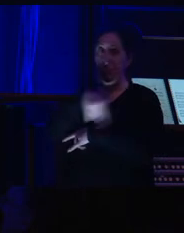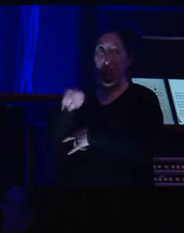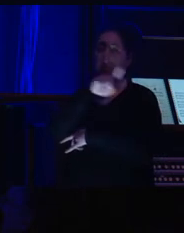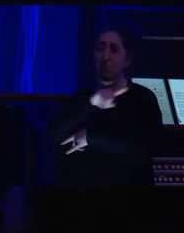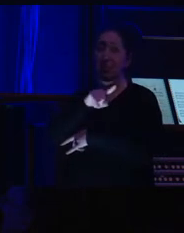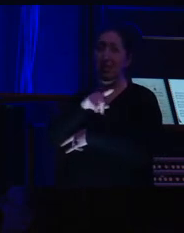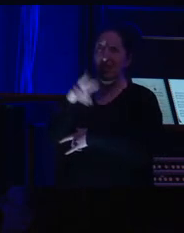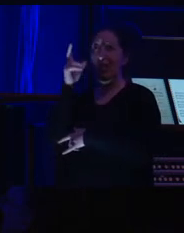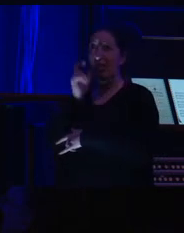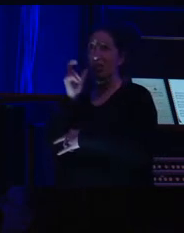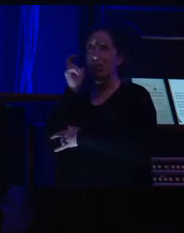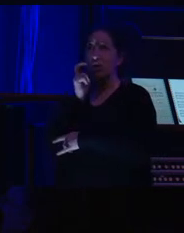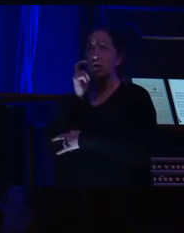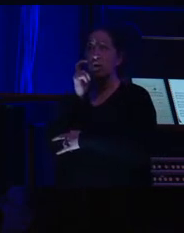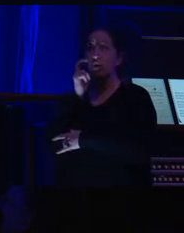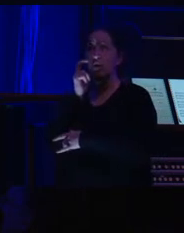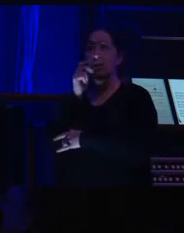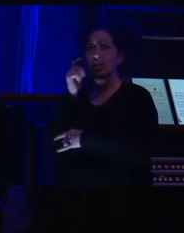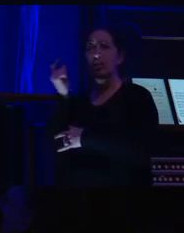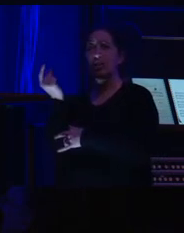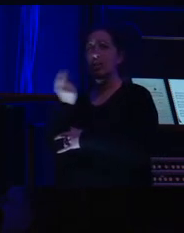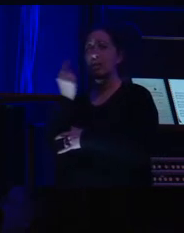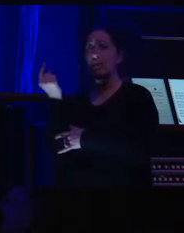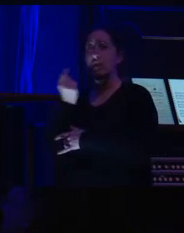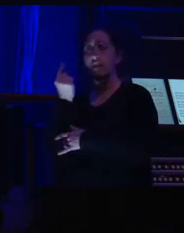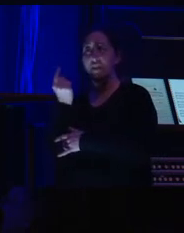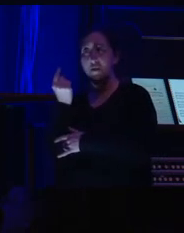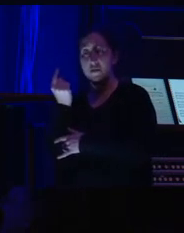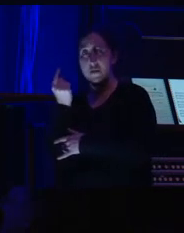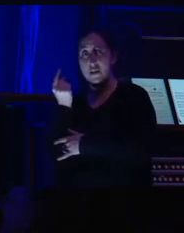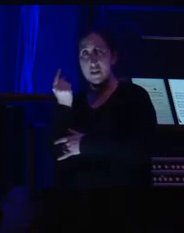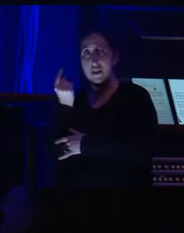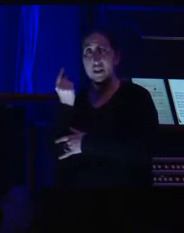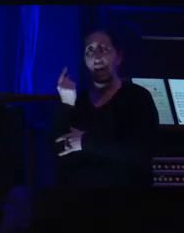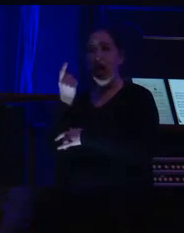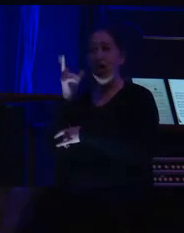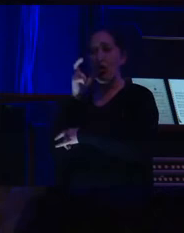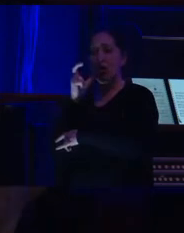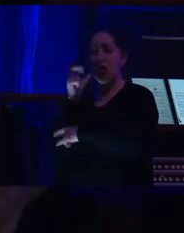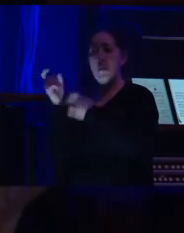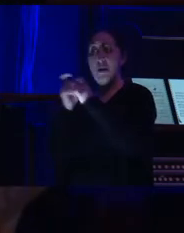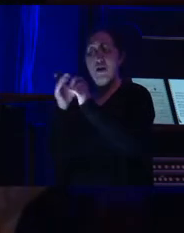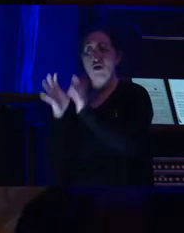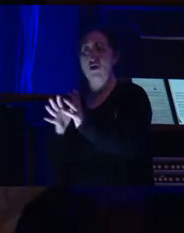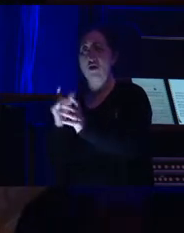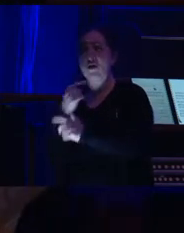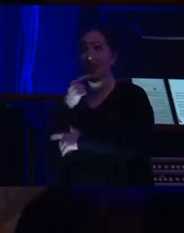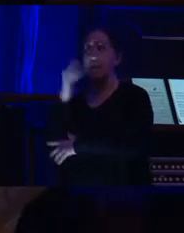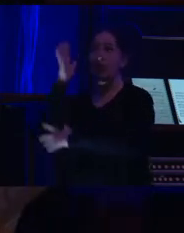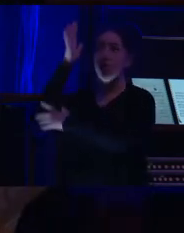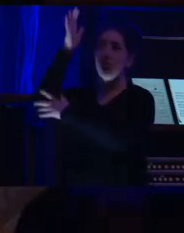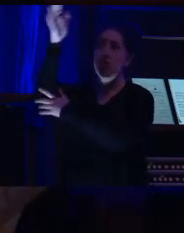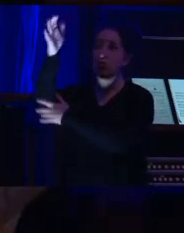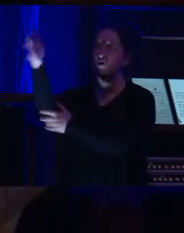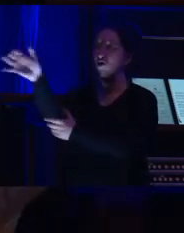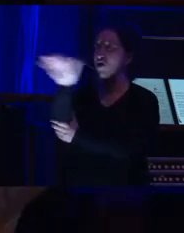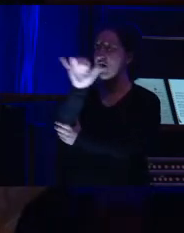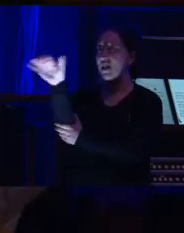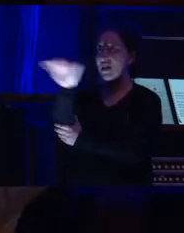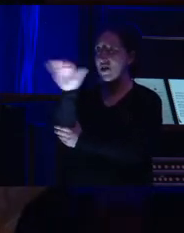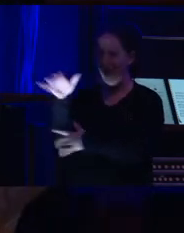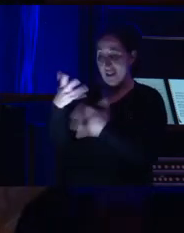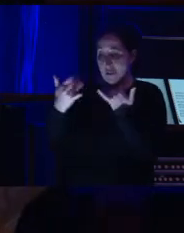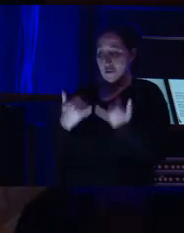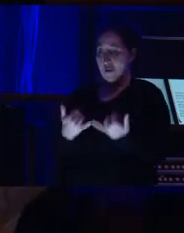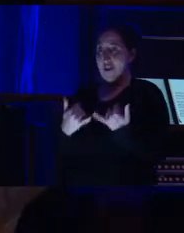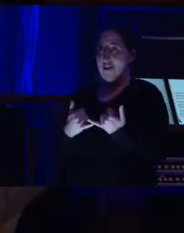I heard once a burnt-out baseball manager say, that the future is just like the present,